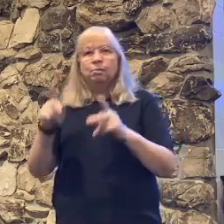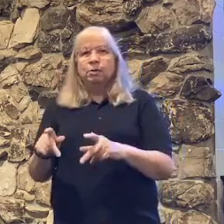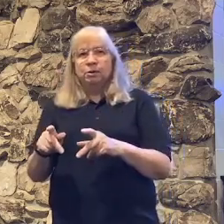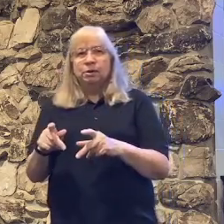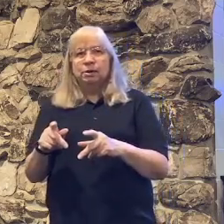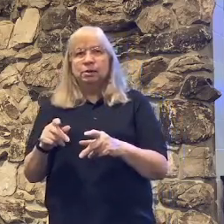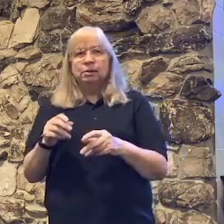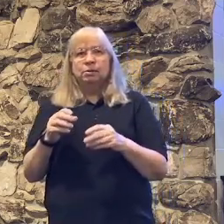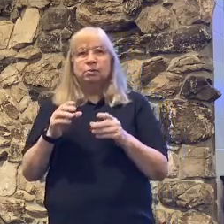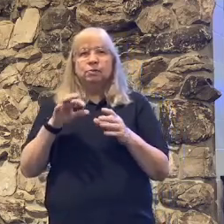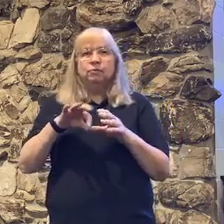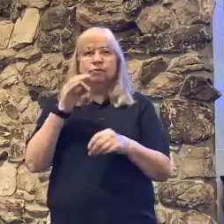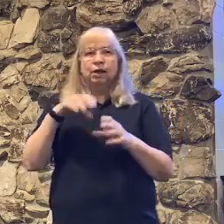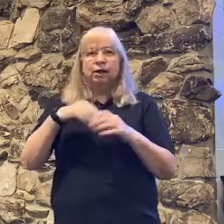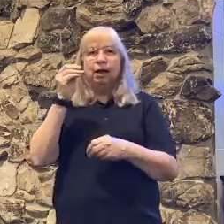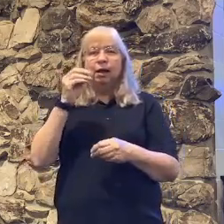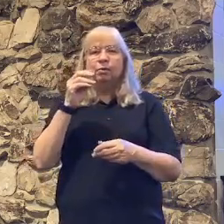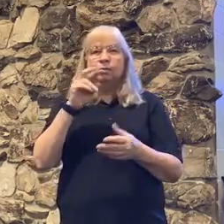disciple.